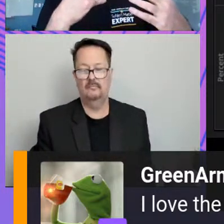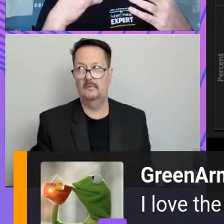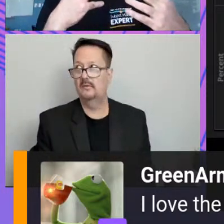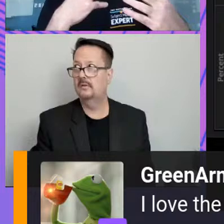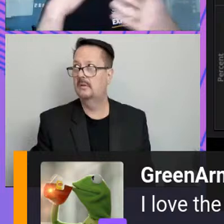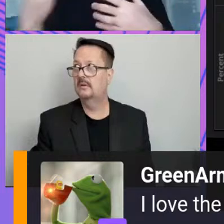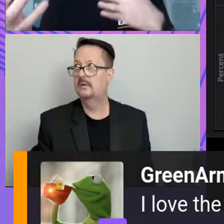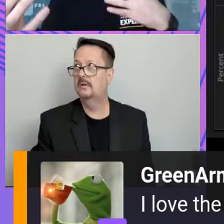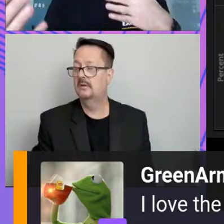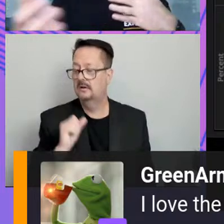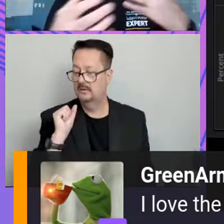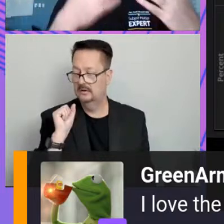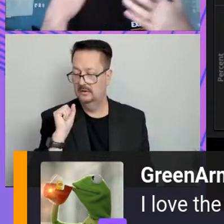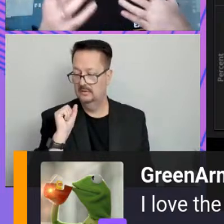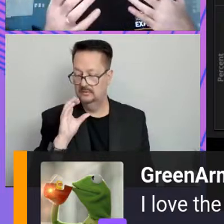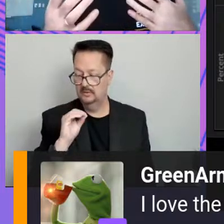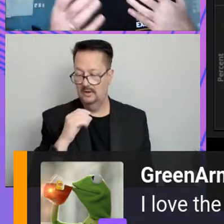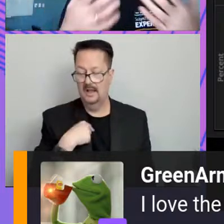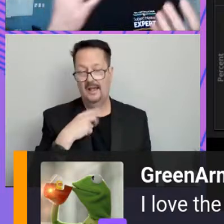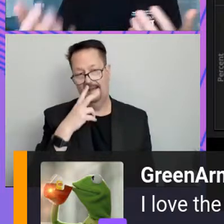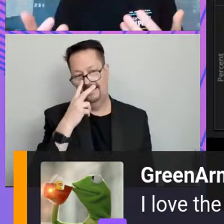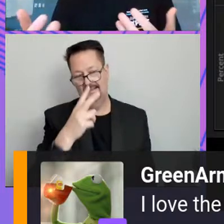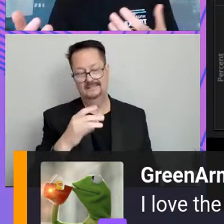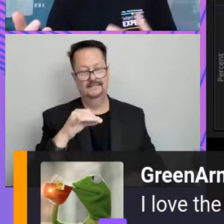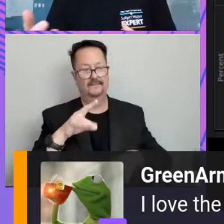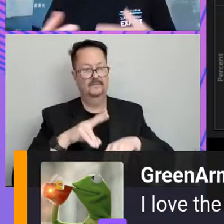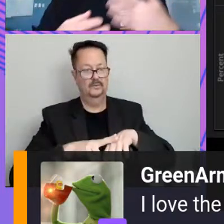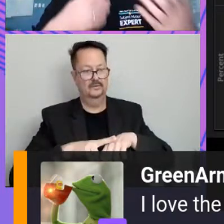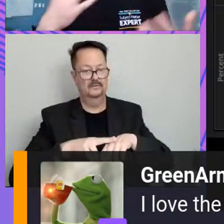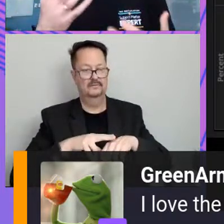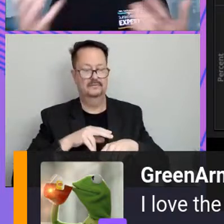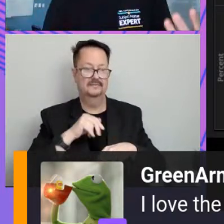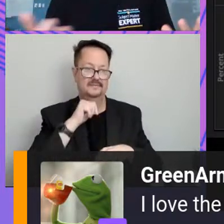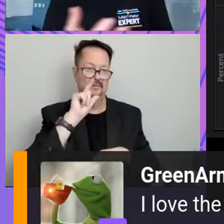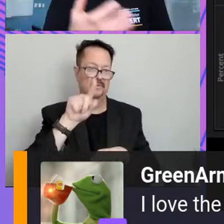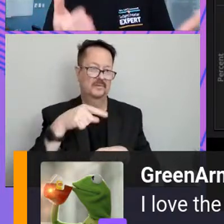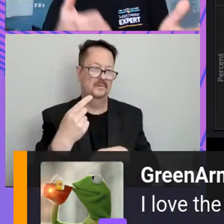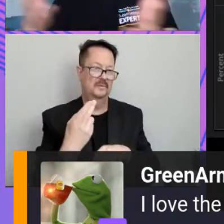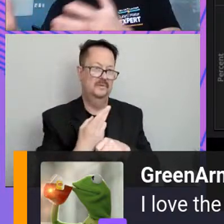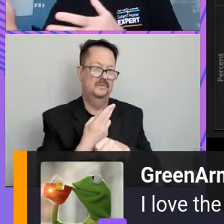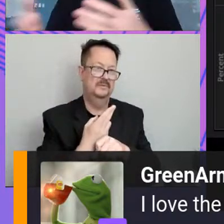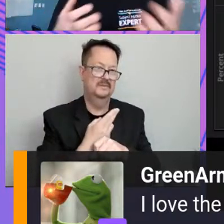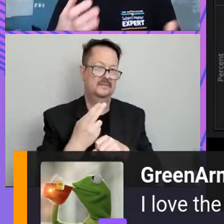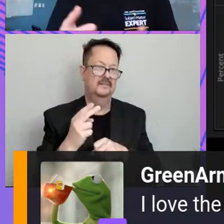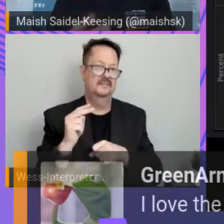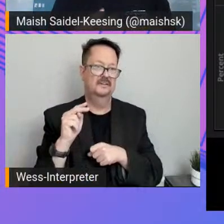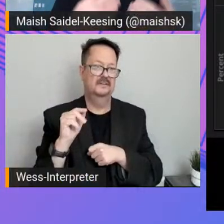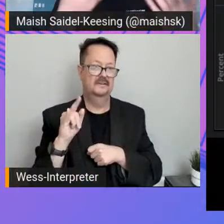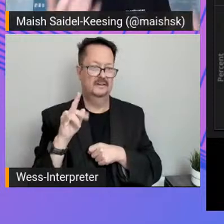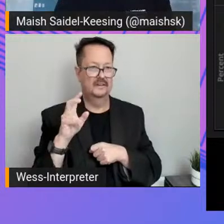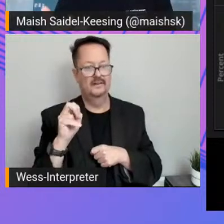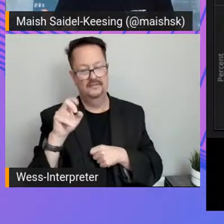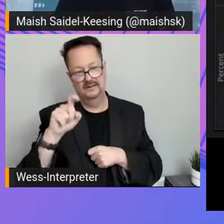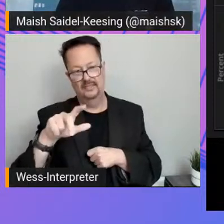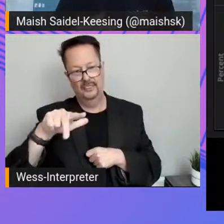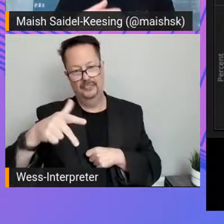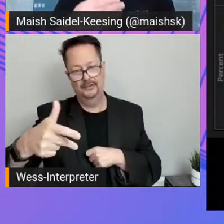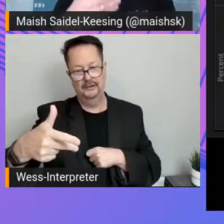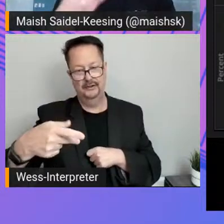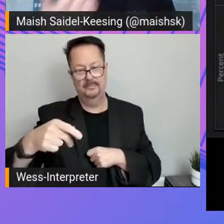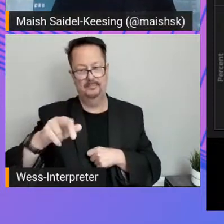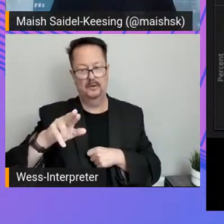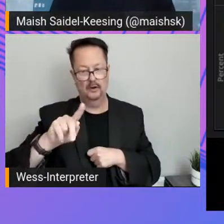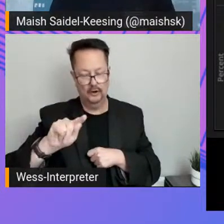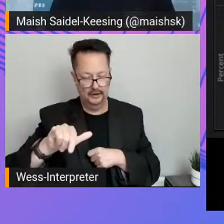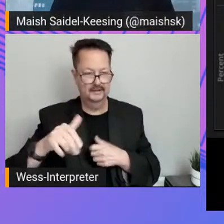So I see, of course, you're not only using native AWS tools here. Of course, there's reasons for using third-party tools, which are partners of ours,